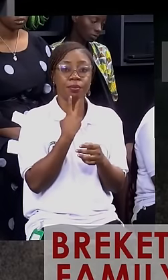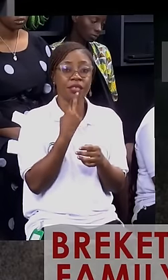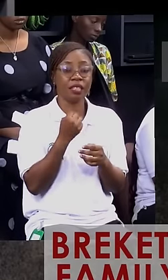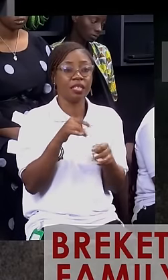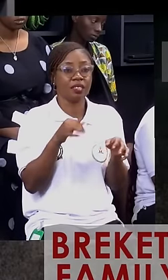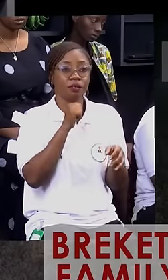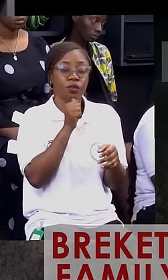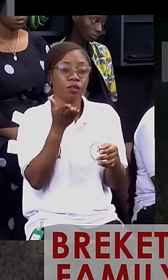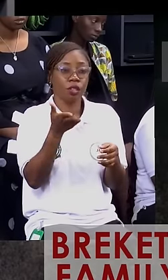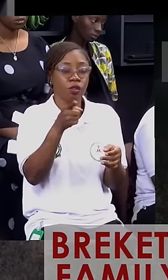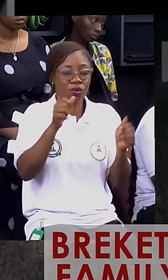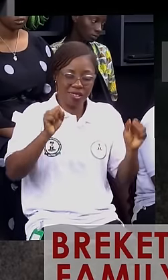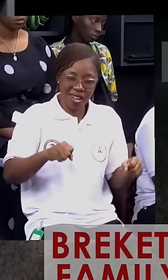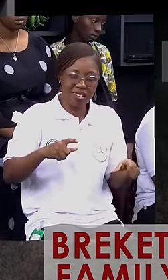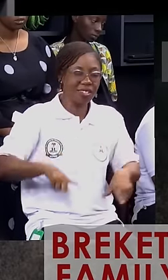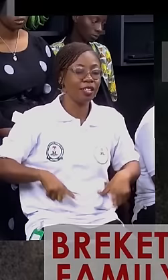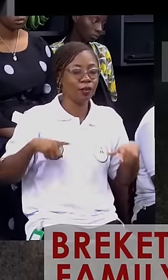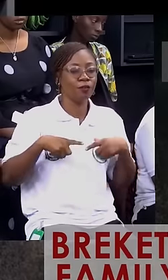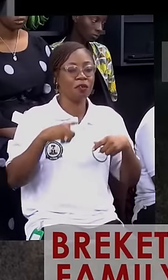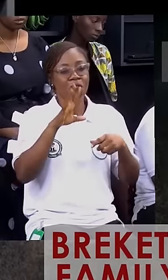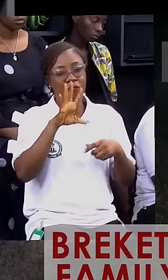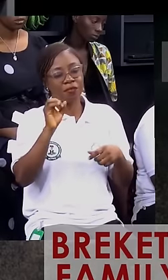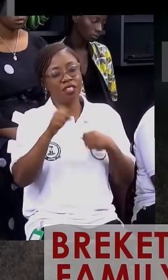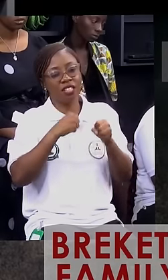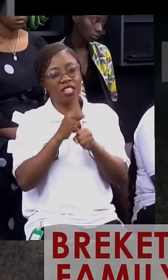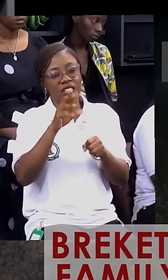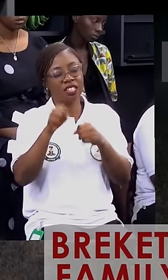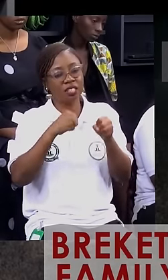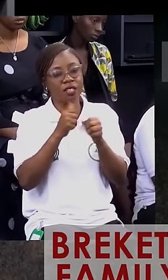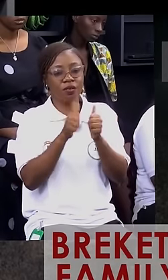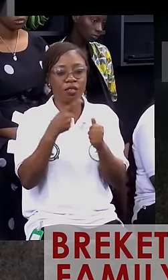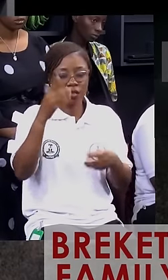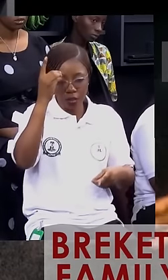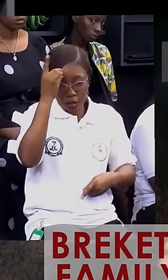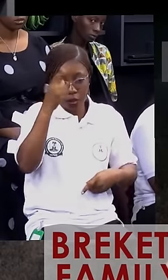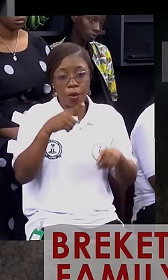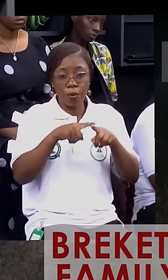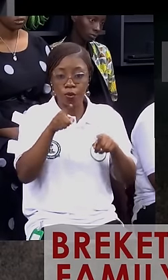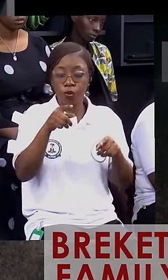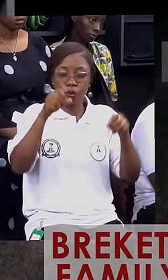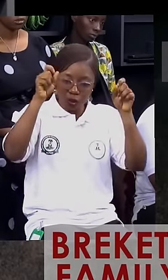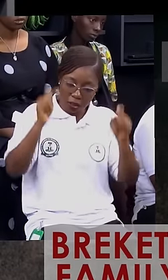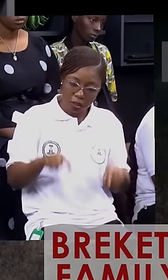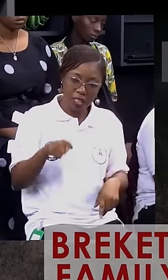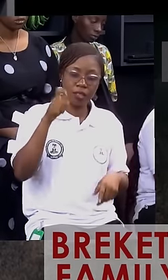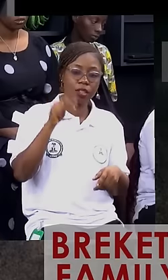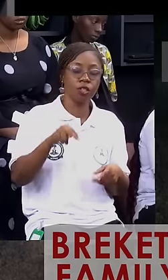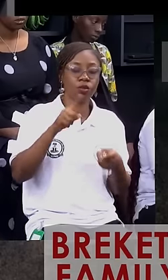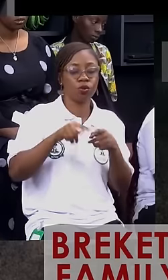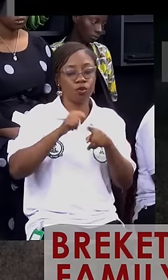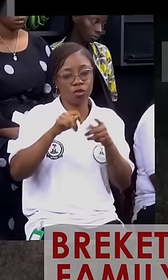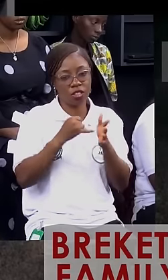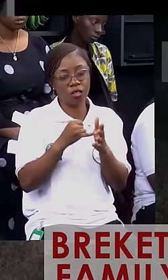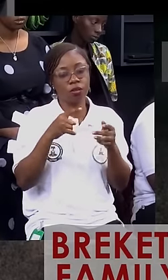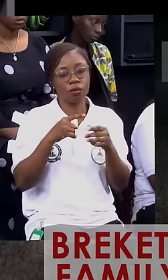live 50 years, 30 years with the disease, but you need to treat it to prevent it from affecting